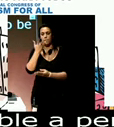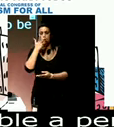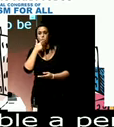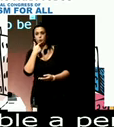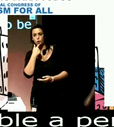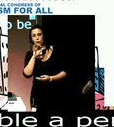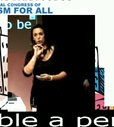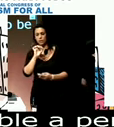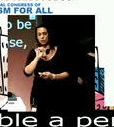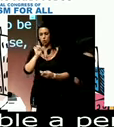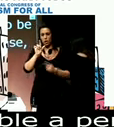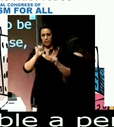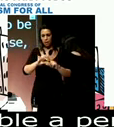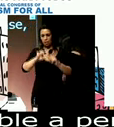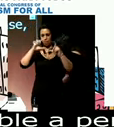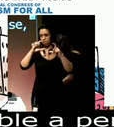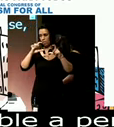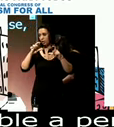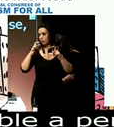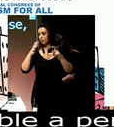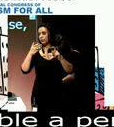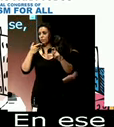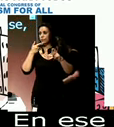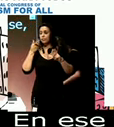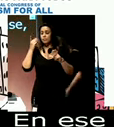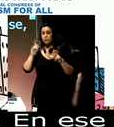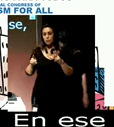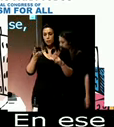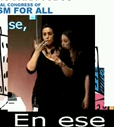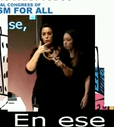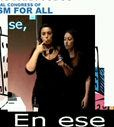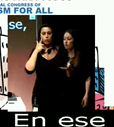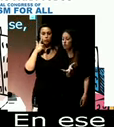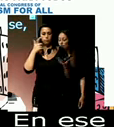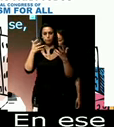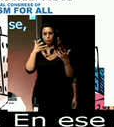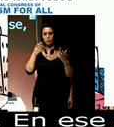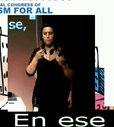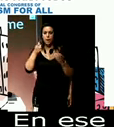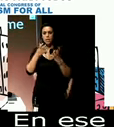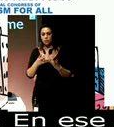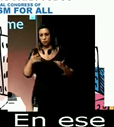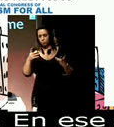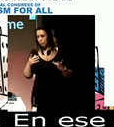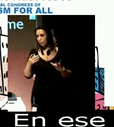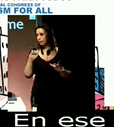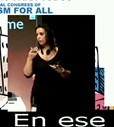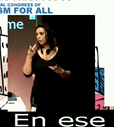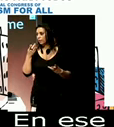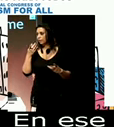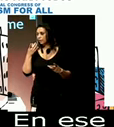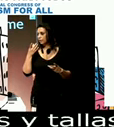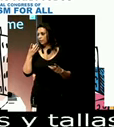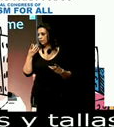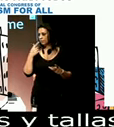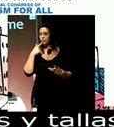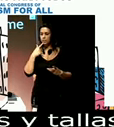rules, printing, there are some rules related to contrast of colors that must be